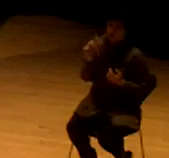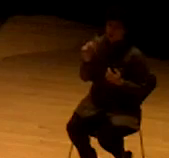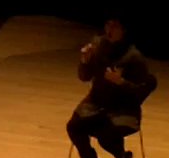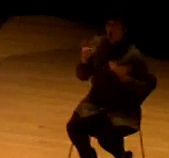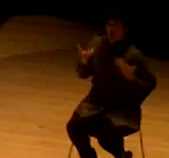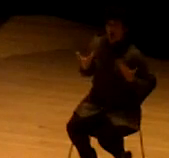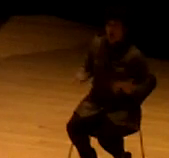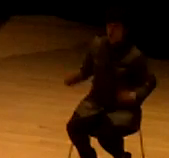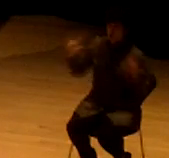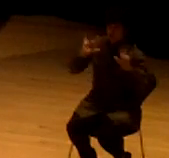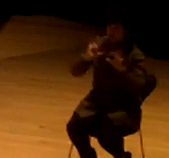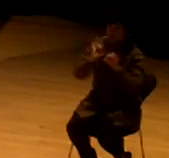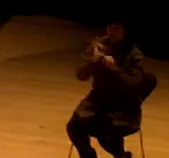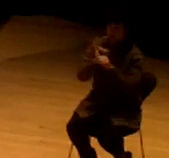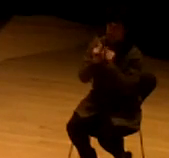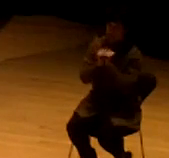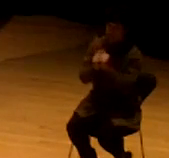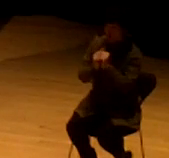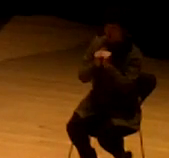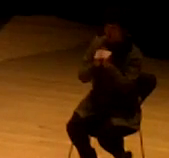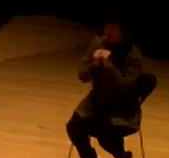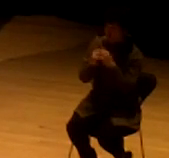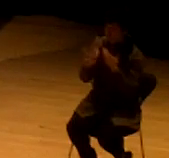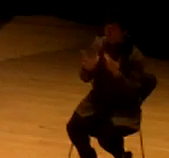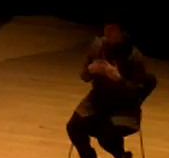I guess probably when